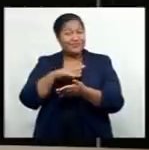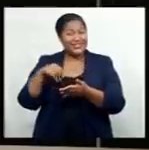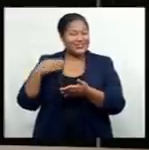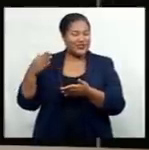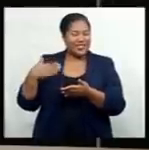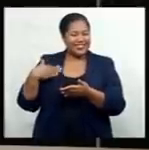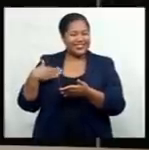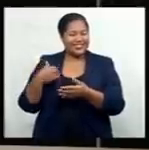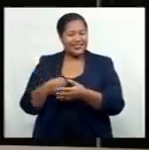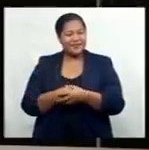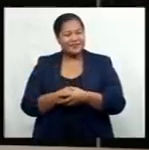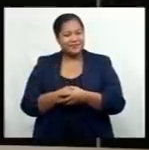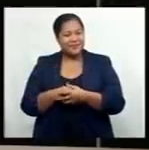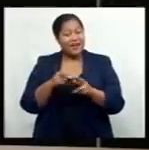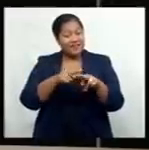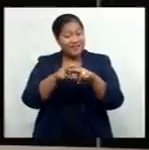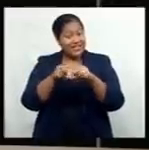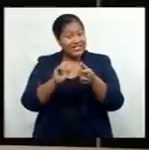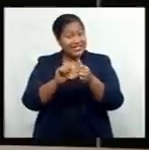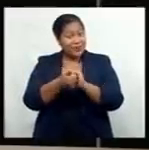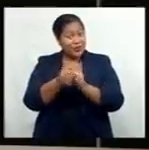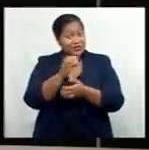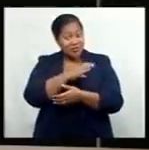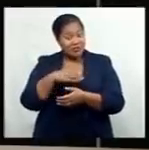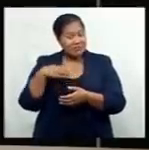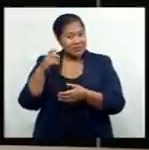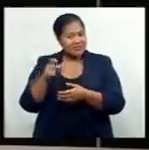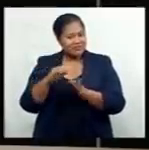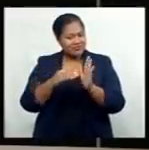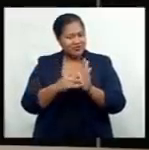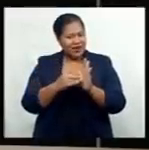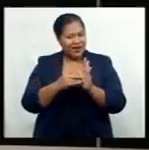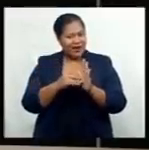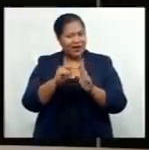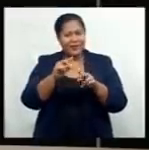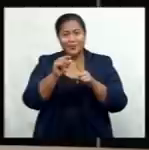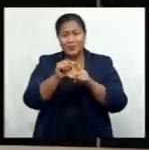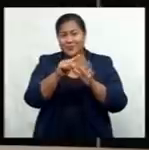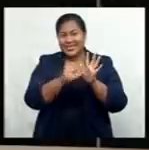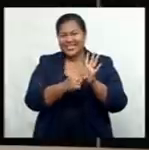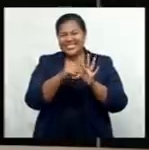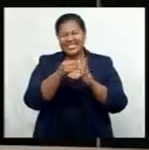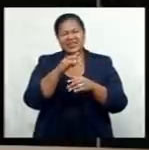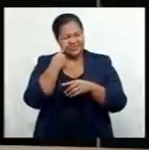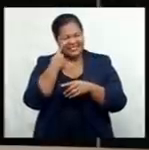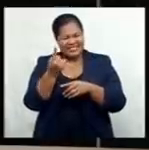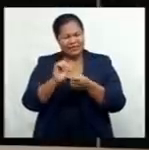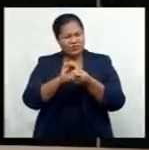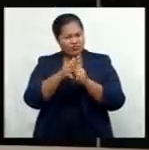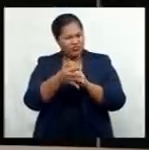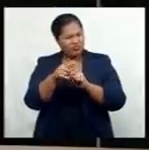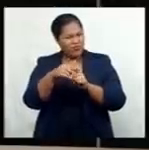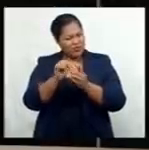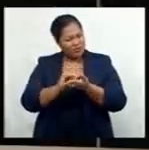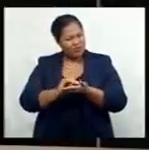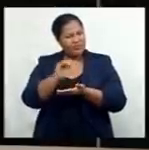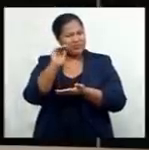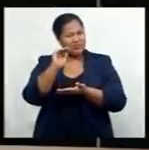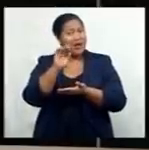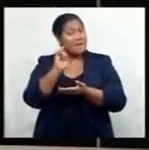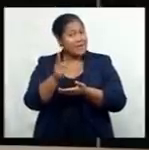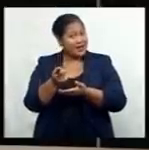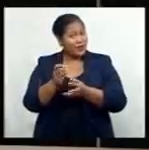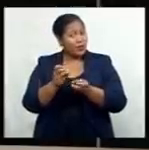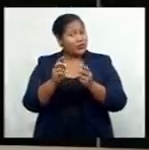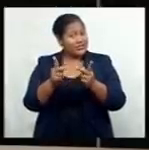Ministry of Health. Fiji Sports Commission Chair Peter Mazie says although cases continue to soar and the chances of returning to